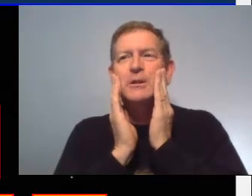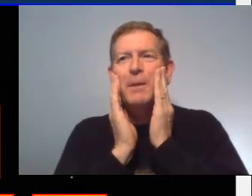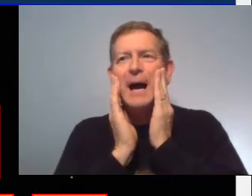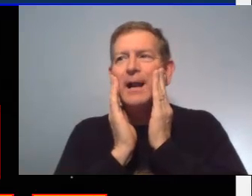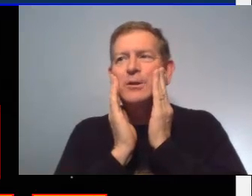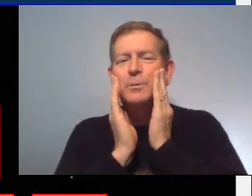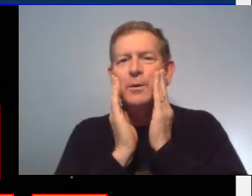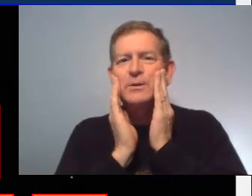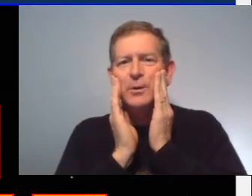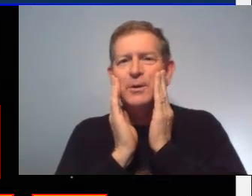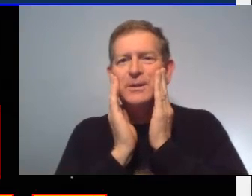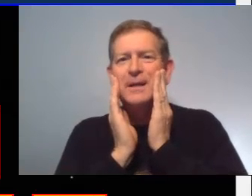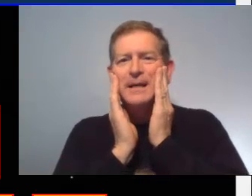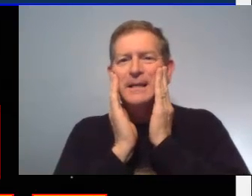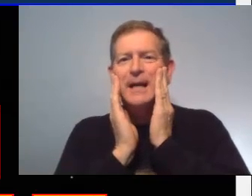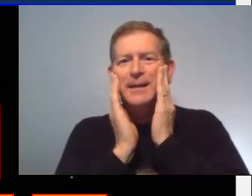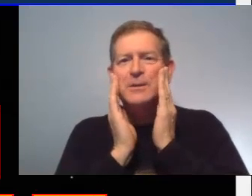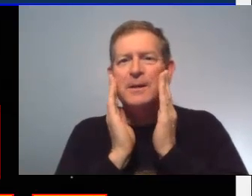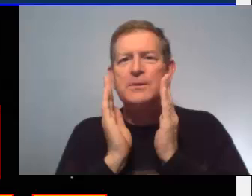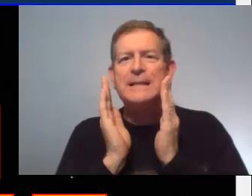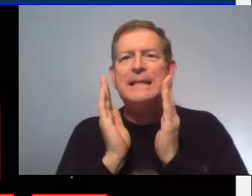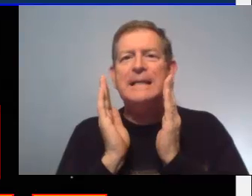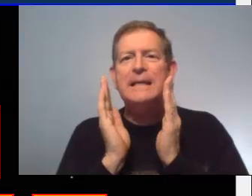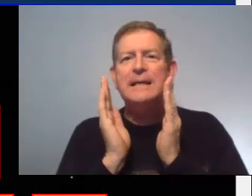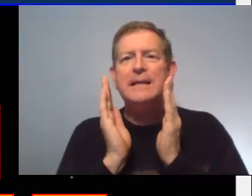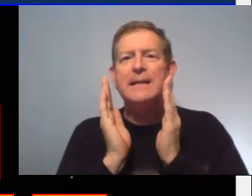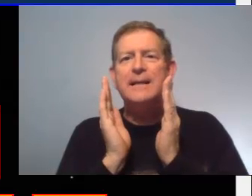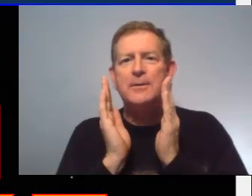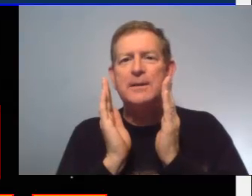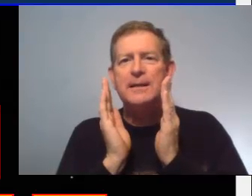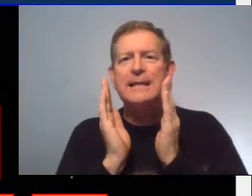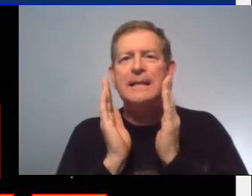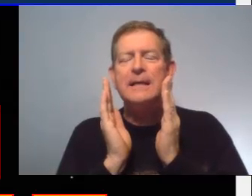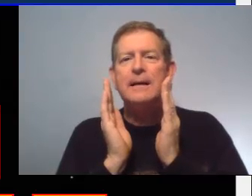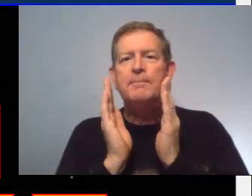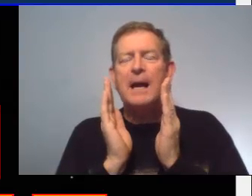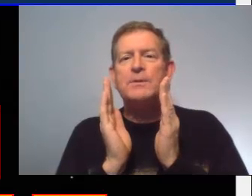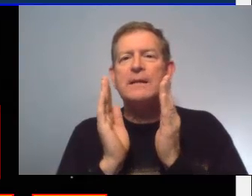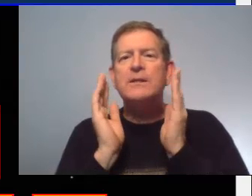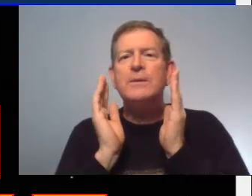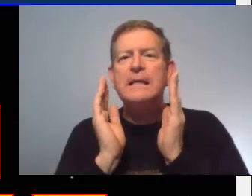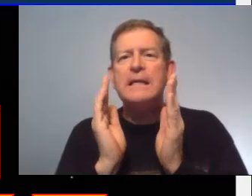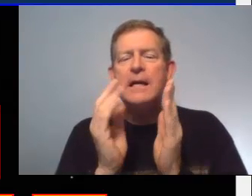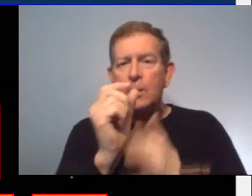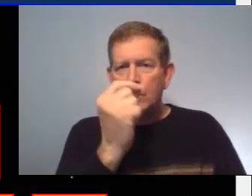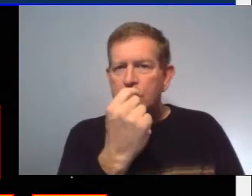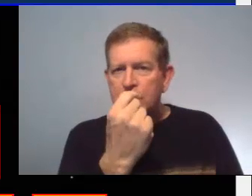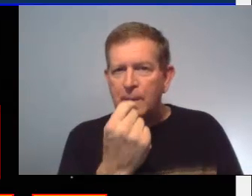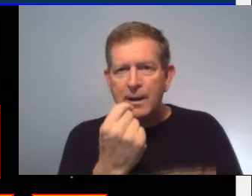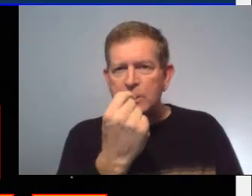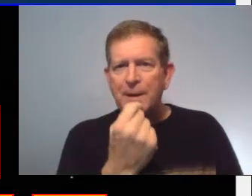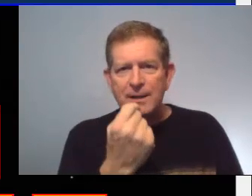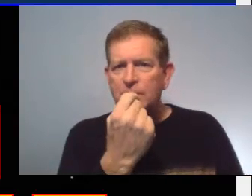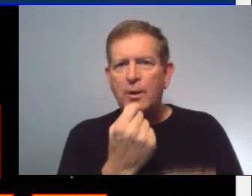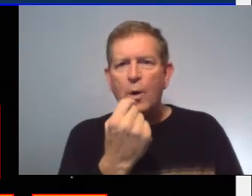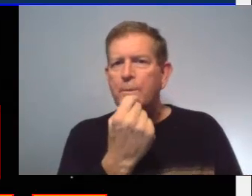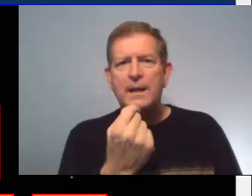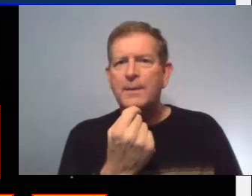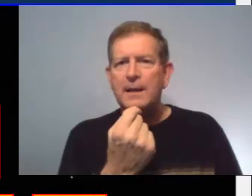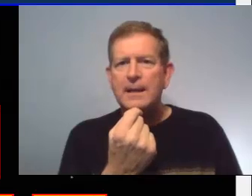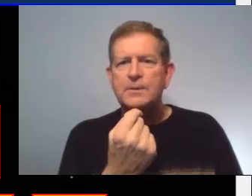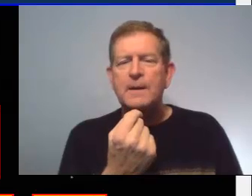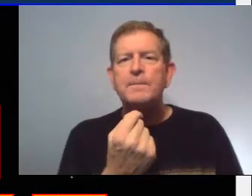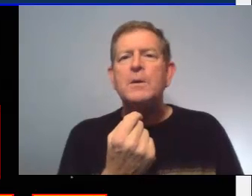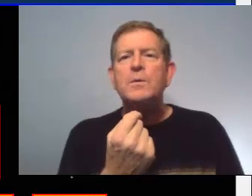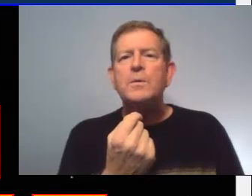You almost could smile, I suppose, in order to tighten these muscles. E. E. Okay? E. I'm saying the sound I through the smallest possible